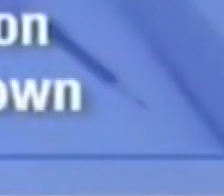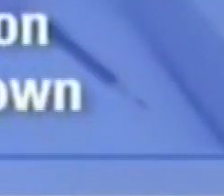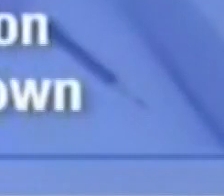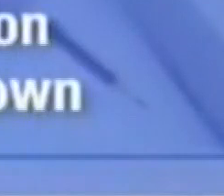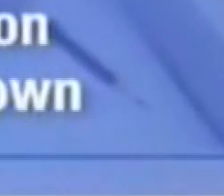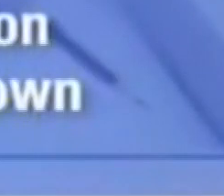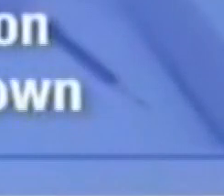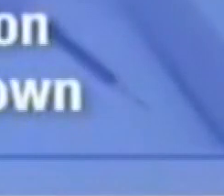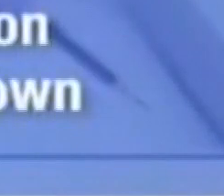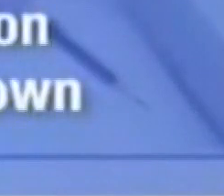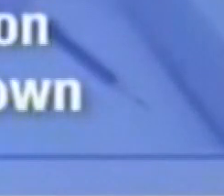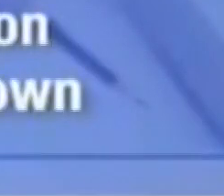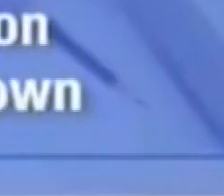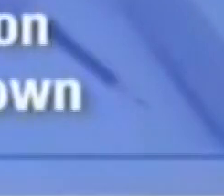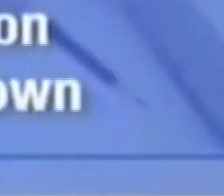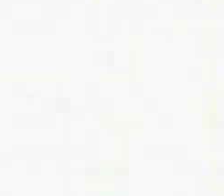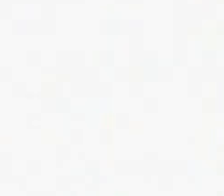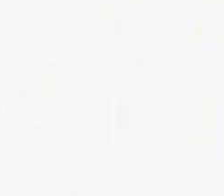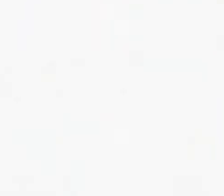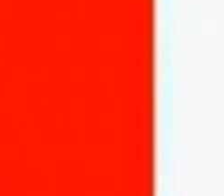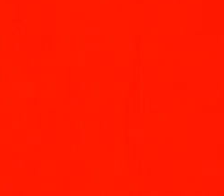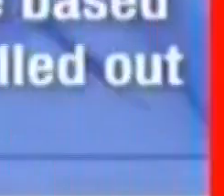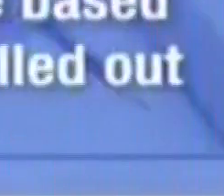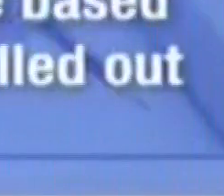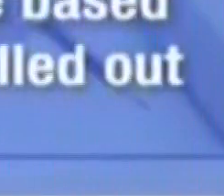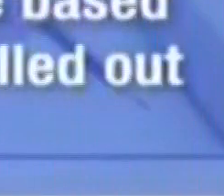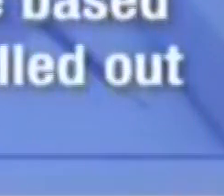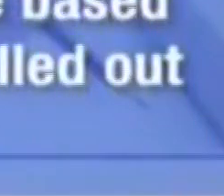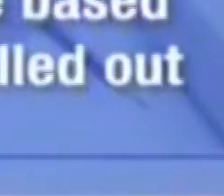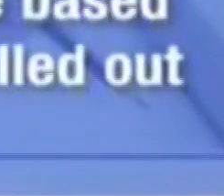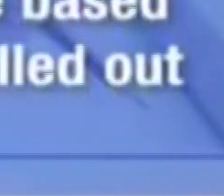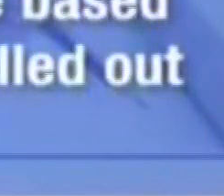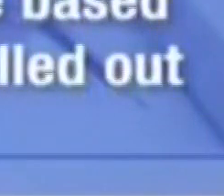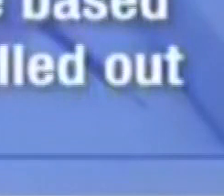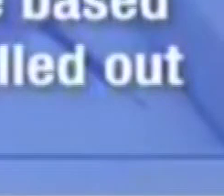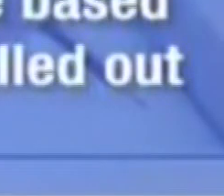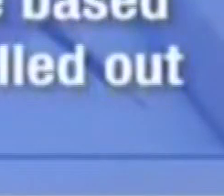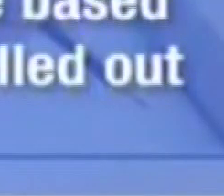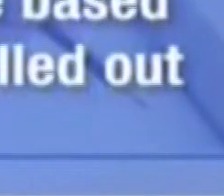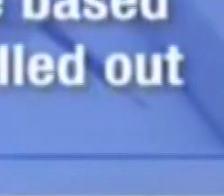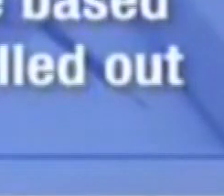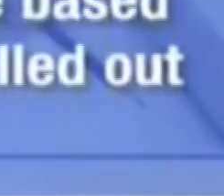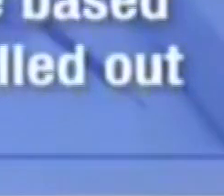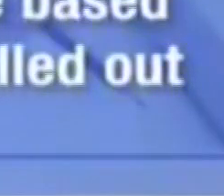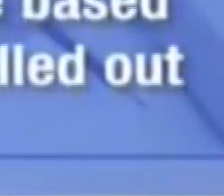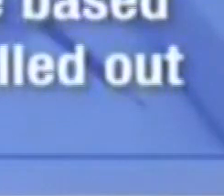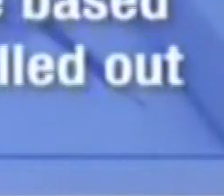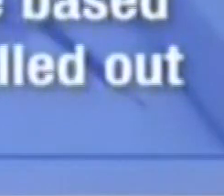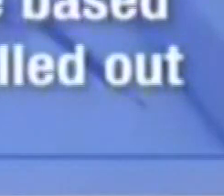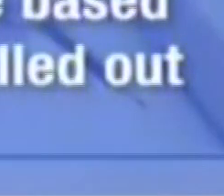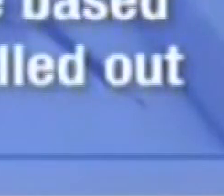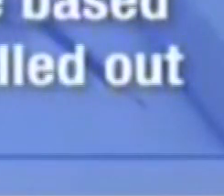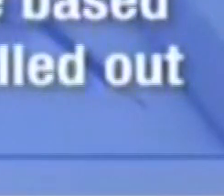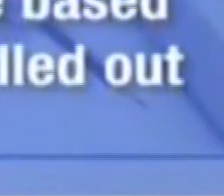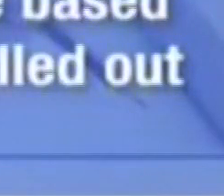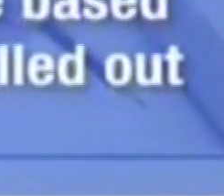literacy, popularly known as Tusome, while 4.35 million textbooks are for early grade mathematics and will